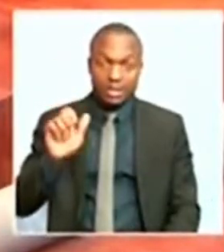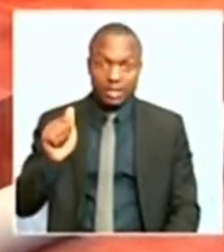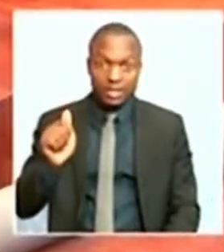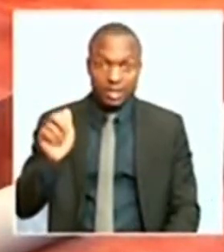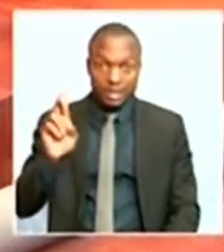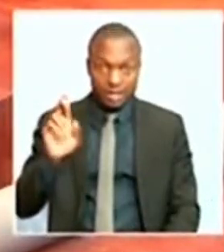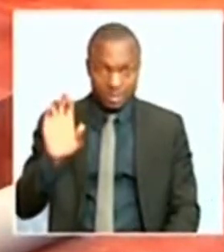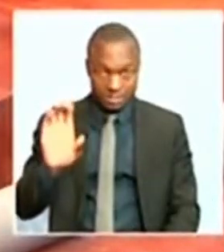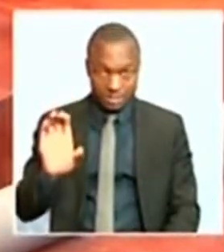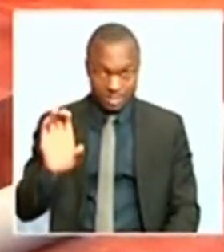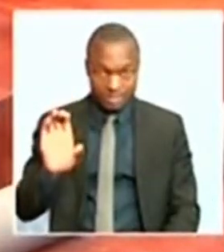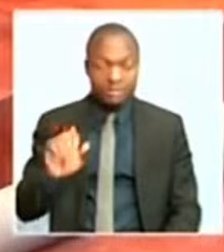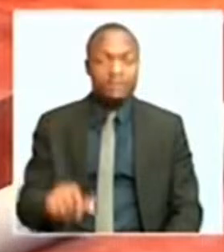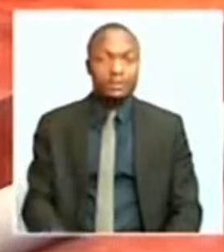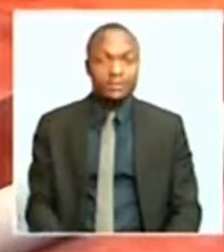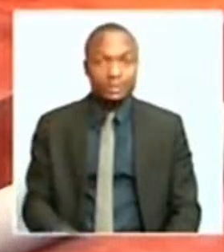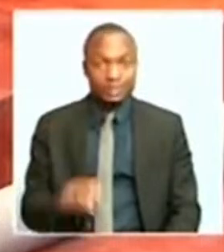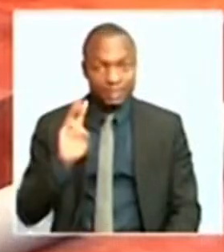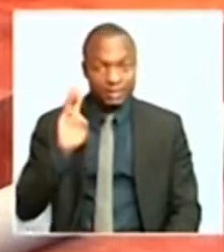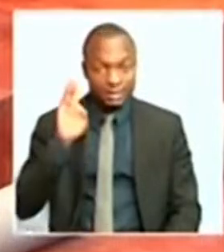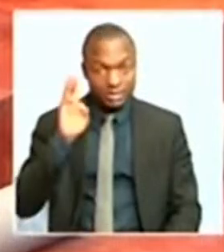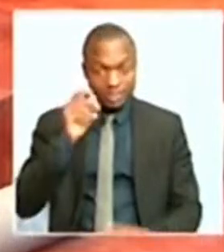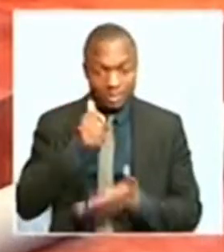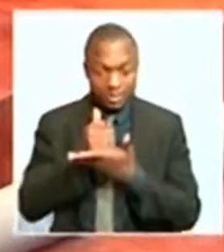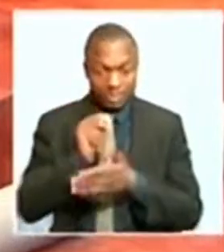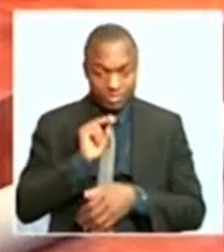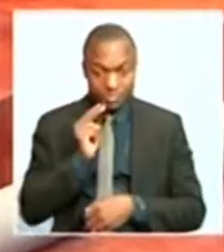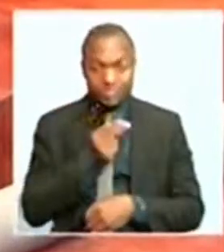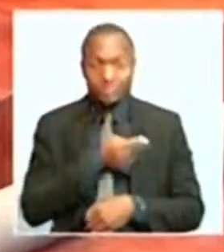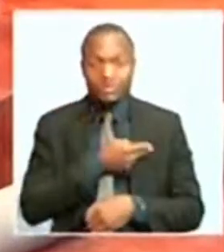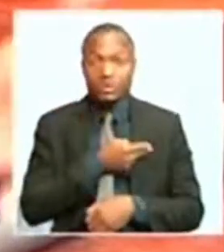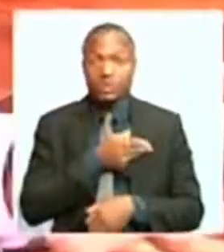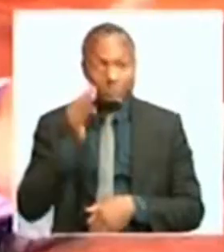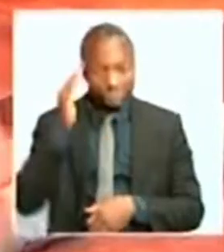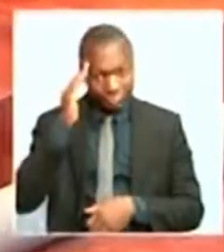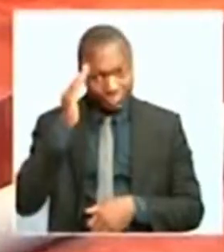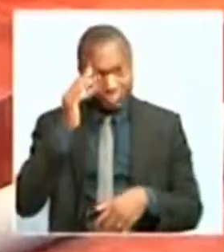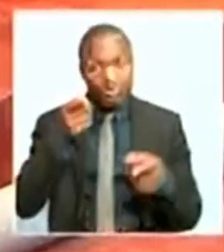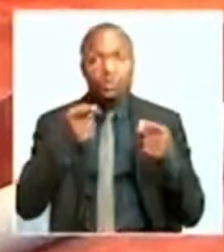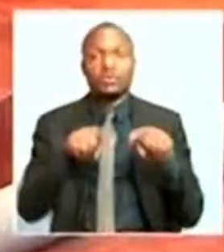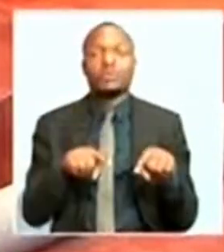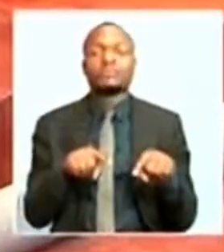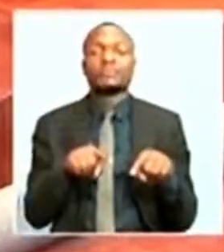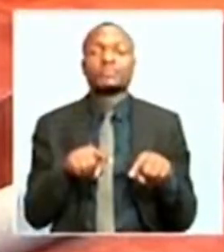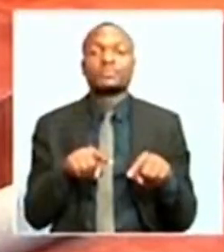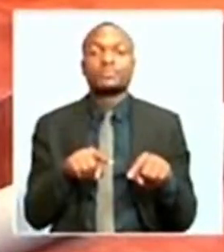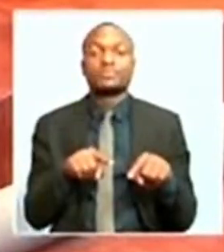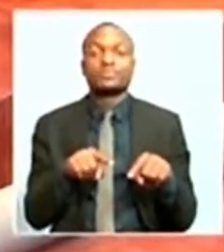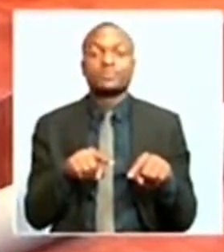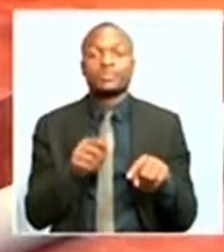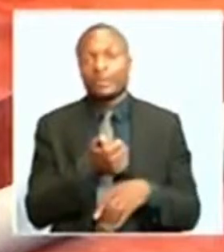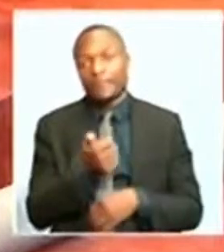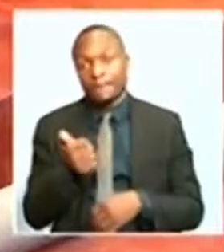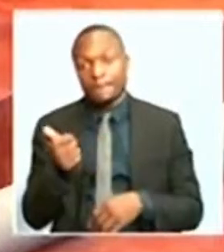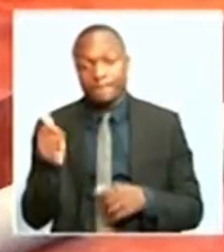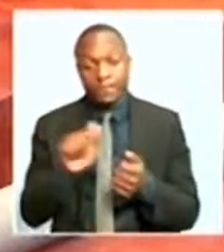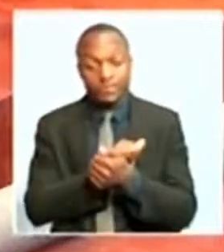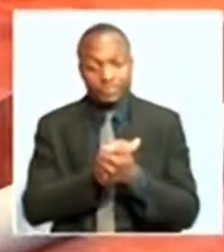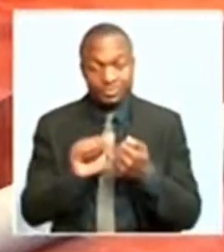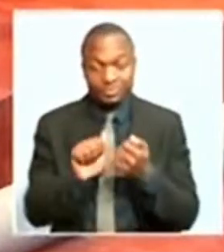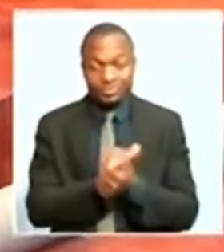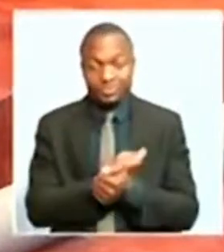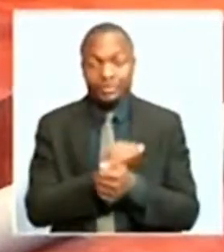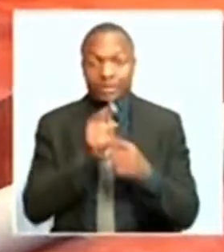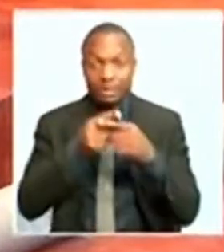imagery, which will help us to know when certain disasters are